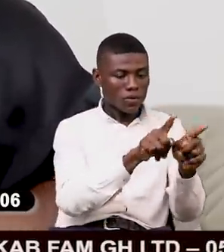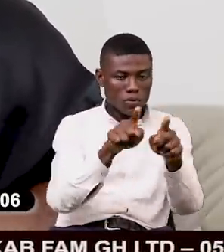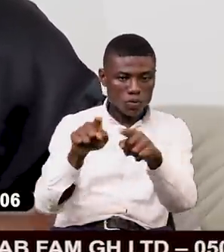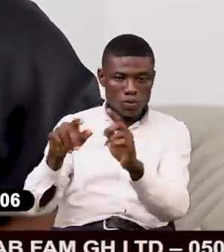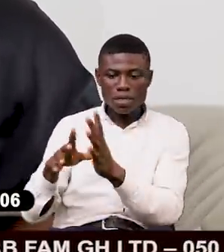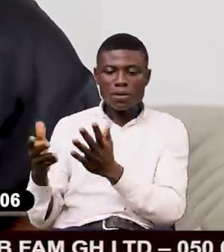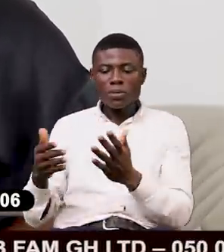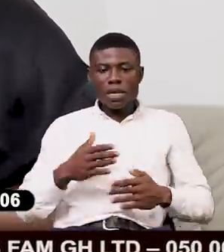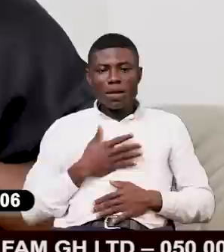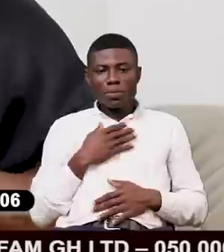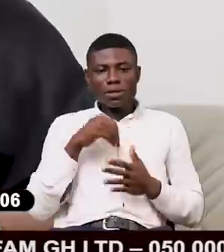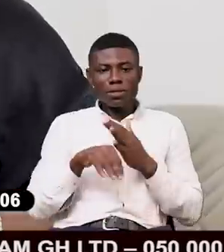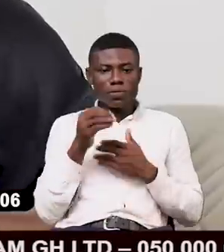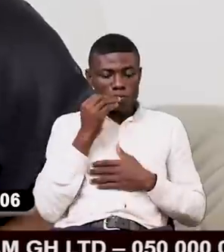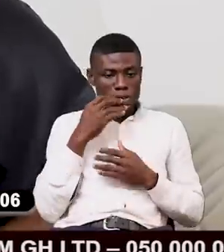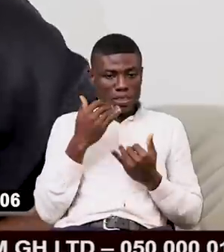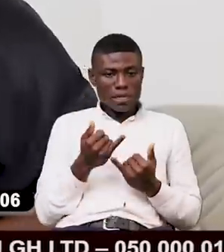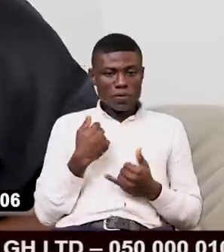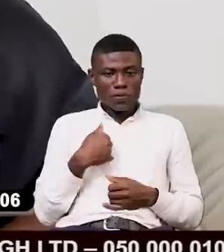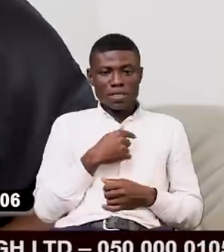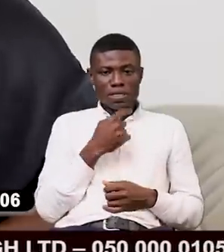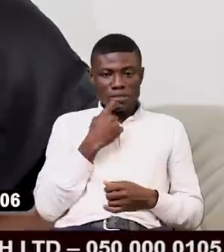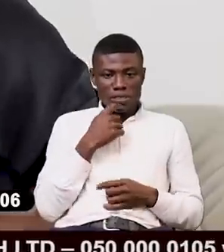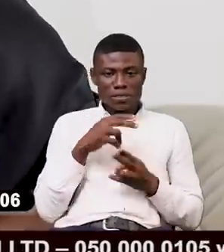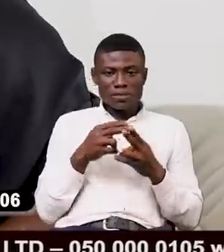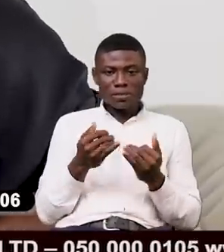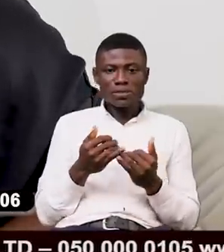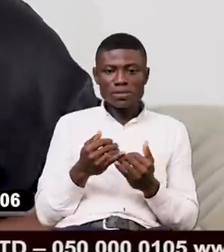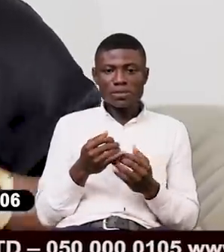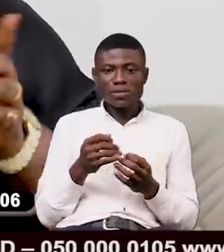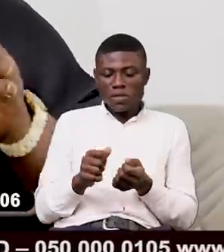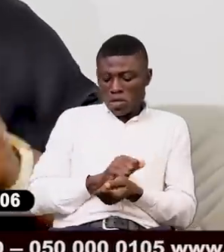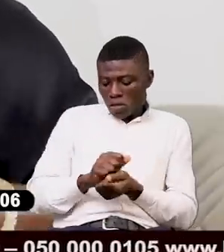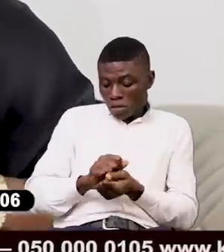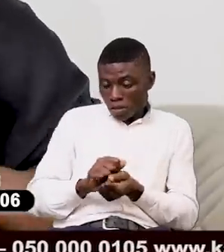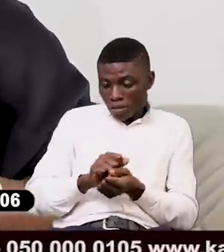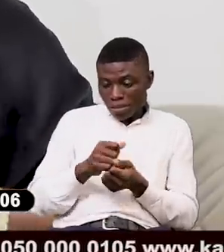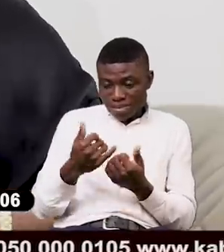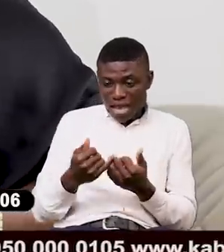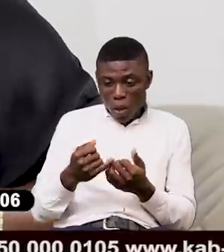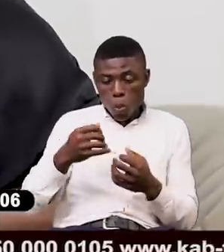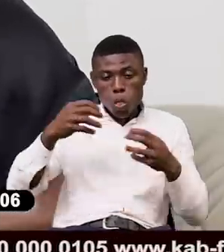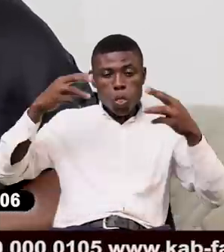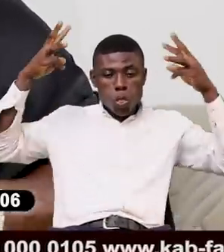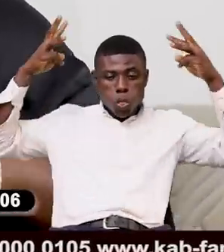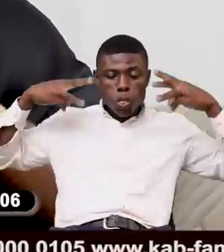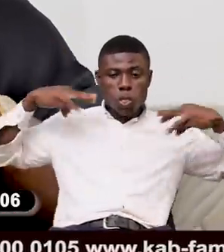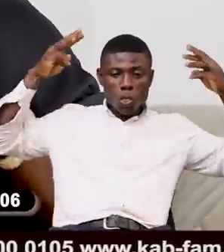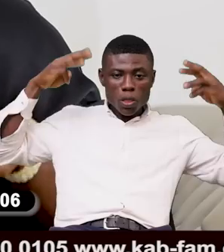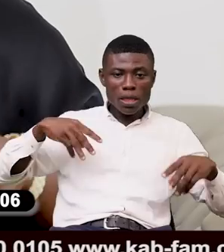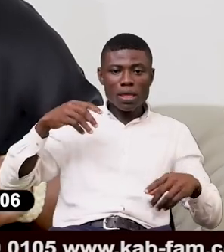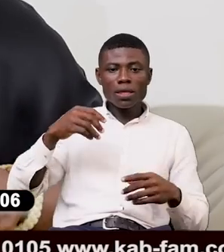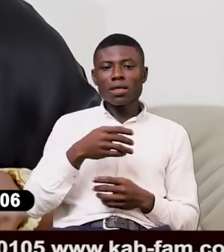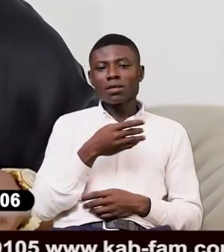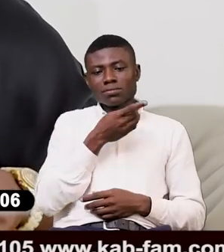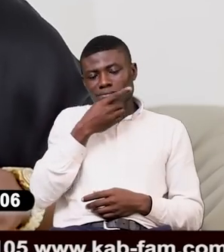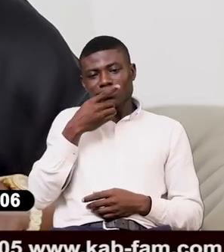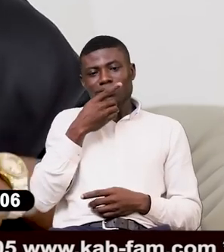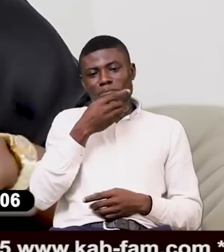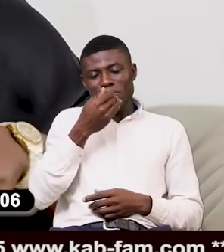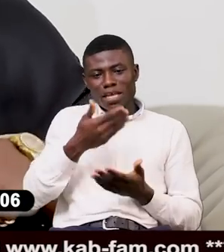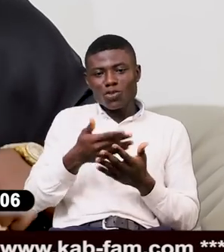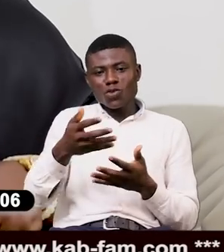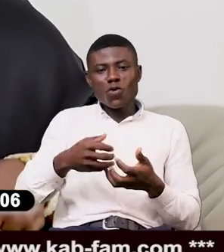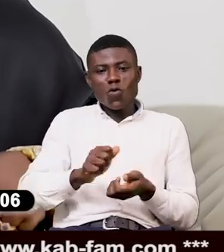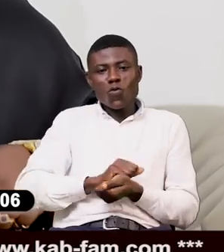Nijabe Fiona, the Hotaba, Sabra, Womu, Susu, and Tibusi, Nyama, and Shiatone, Gusuna, ISRB, to washing machine.